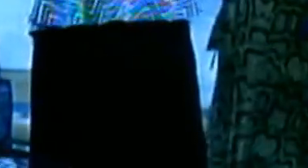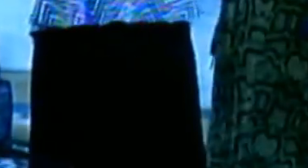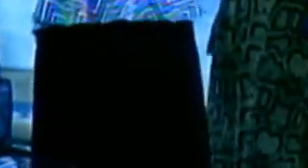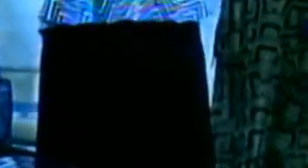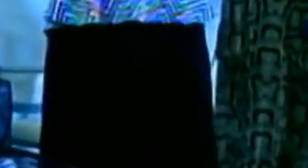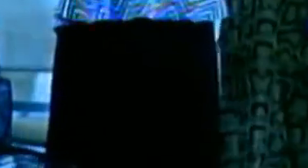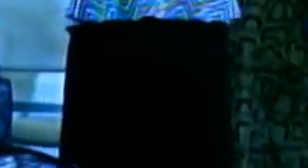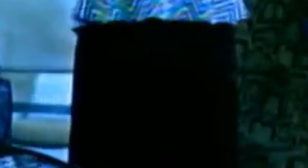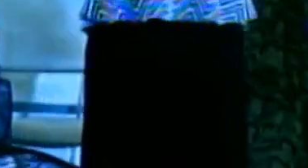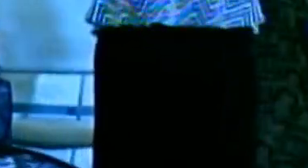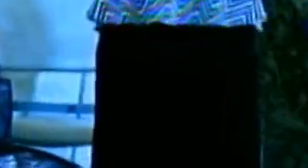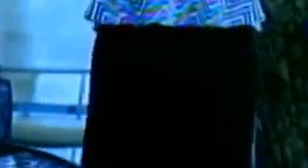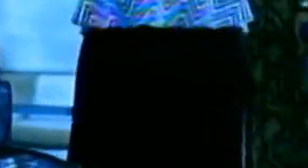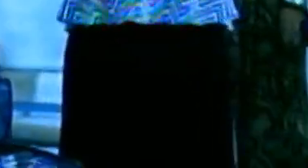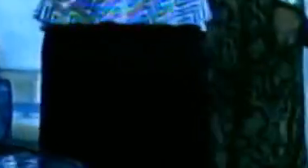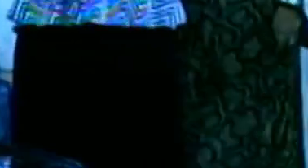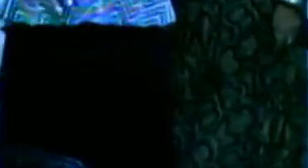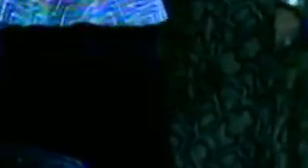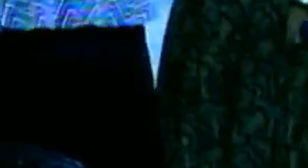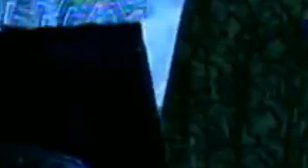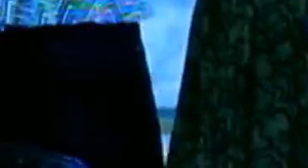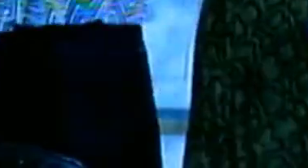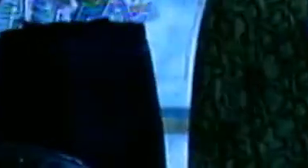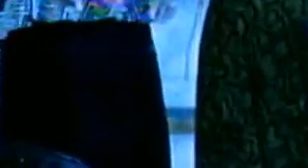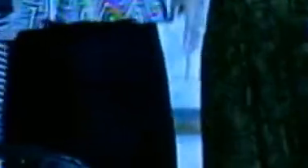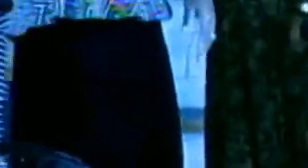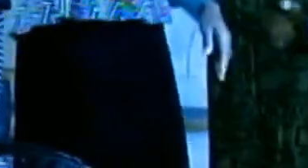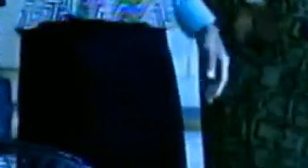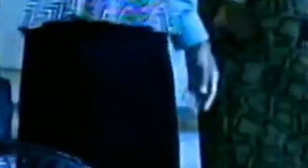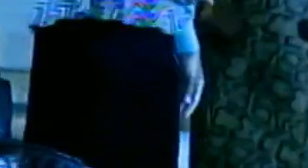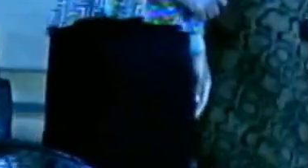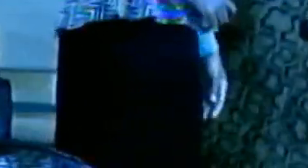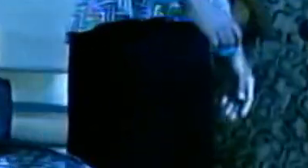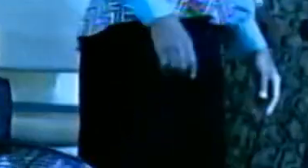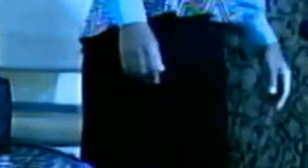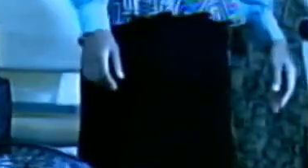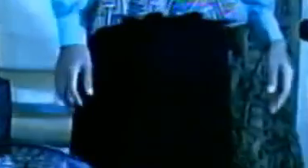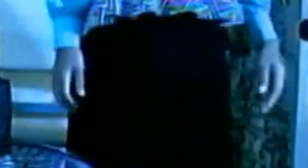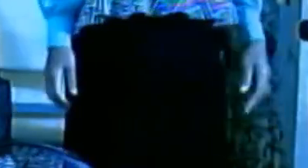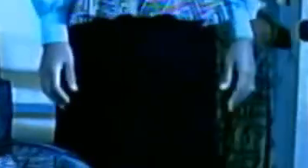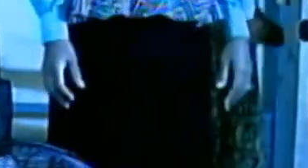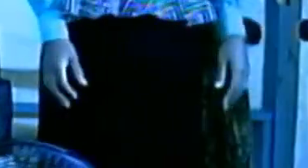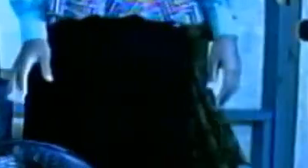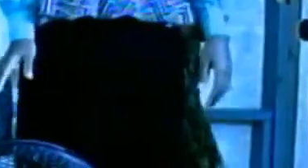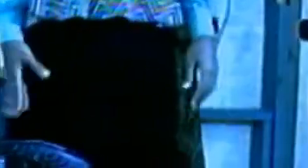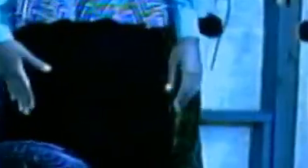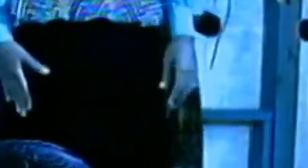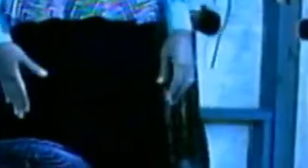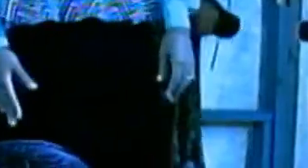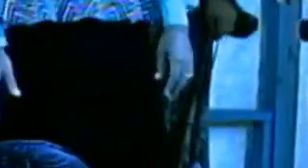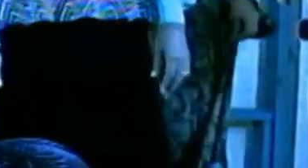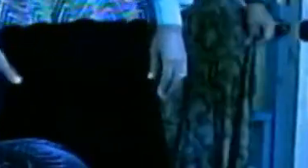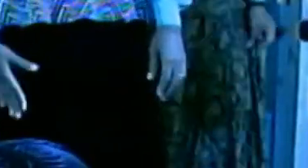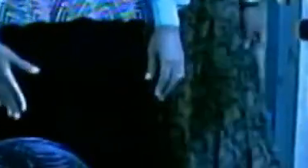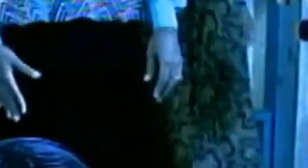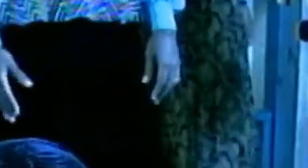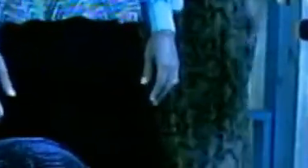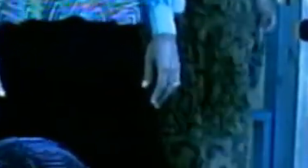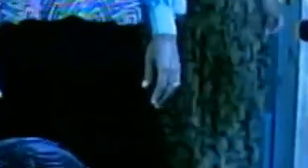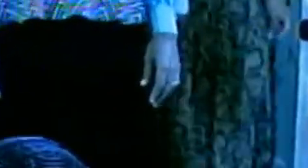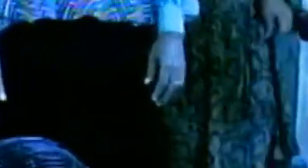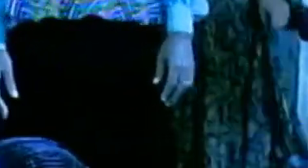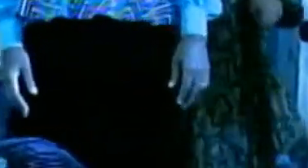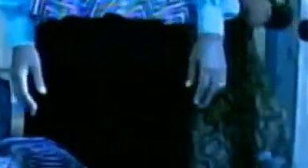Today the sun is shining, but I see dark clouds ahead. I